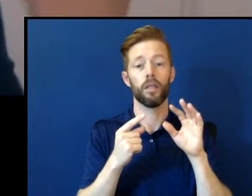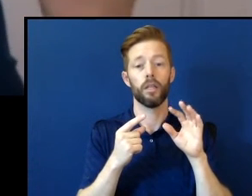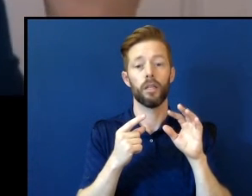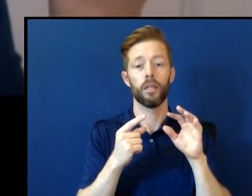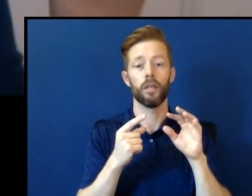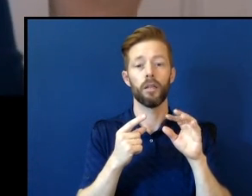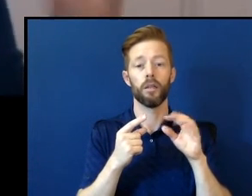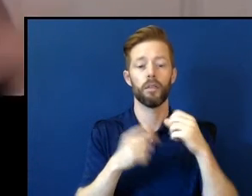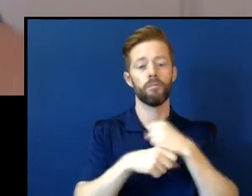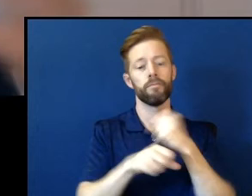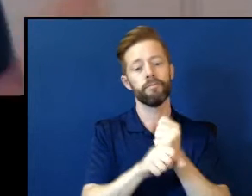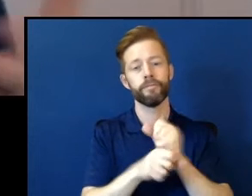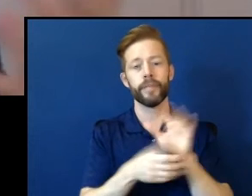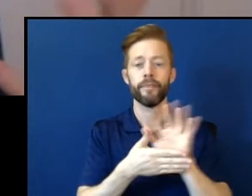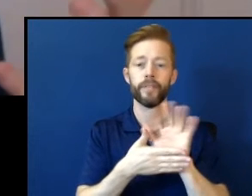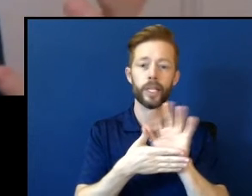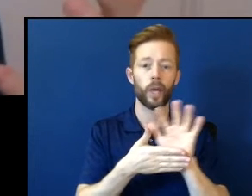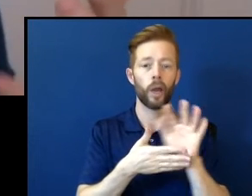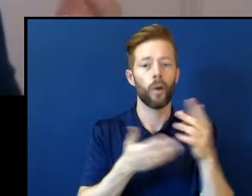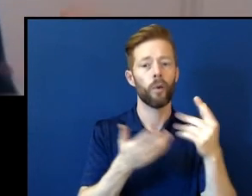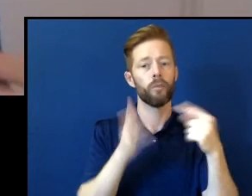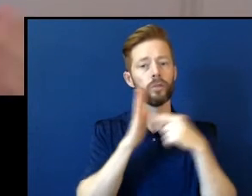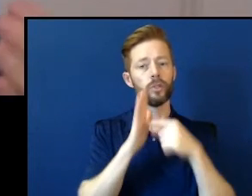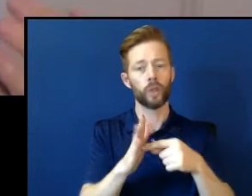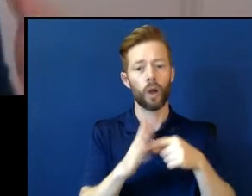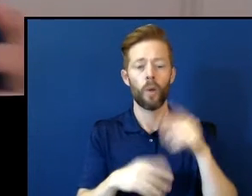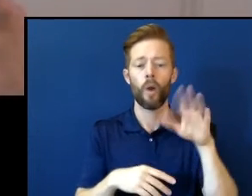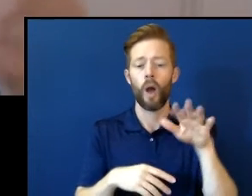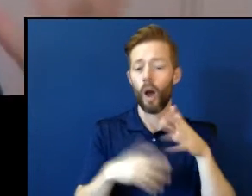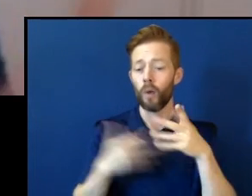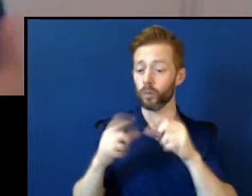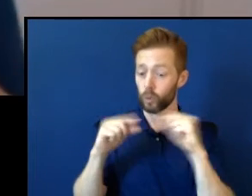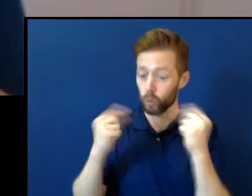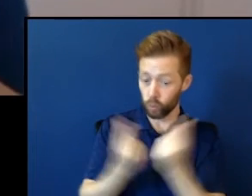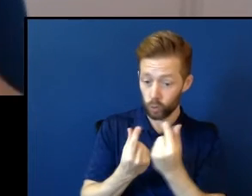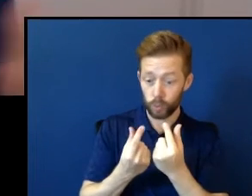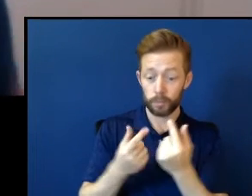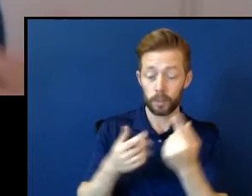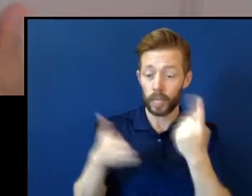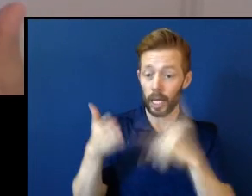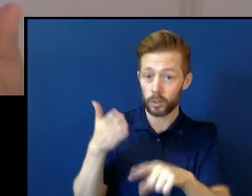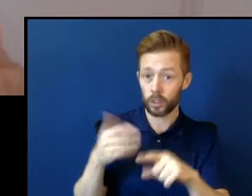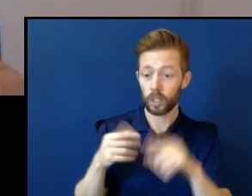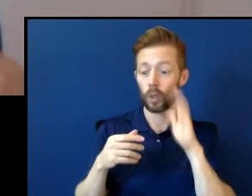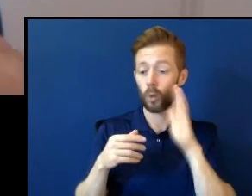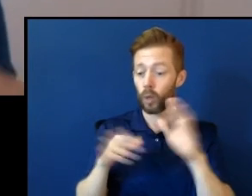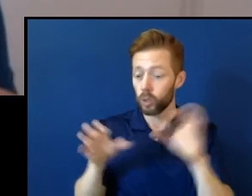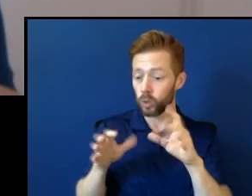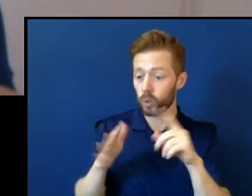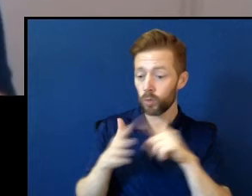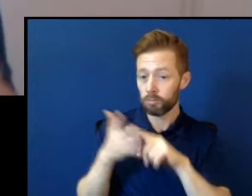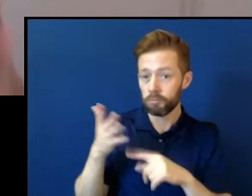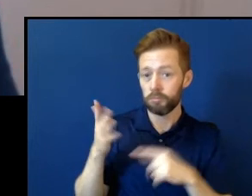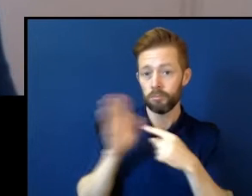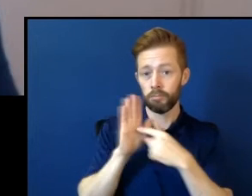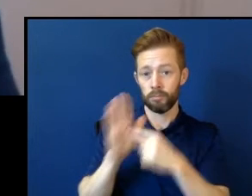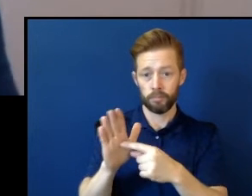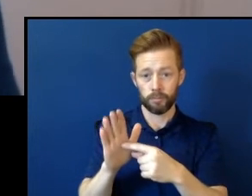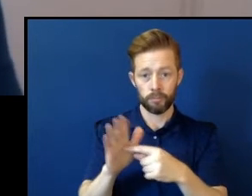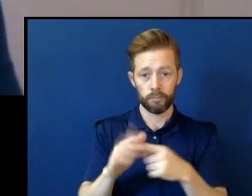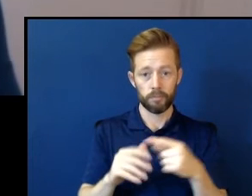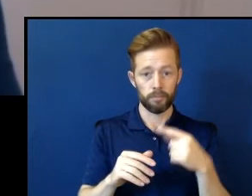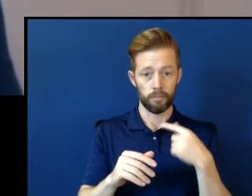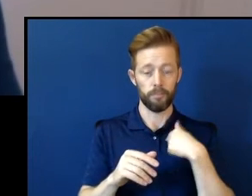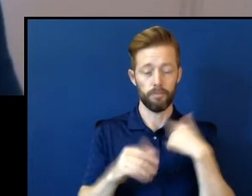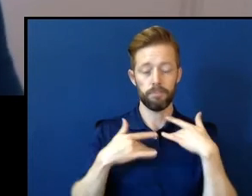a little video showing parents, hey, this is what we're going to do in our group this next week. And I always try